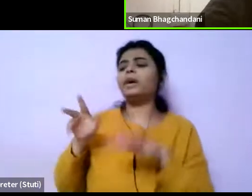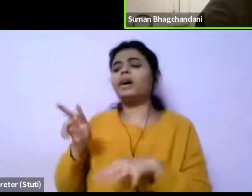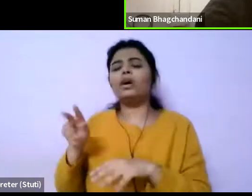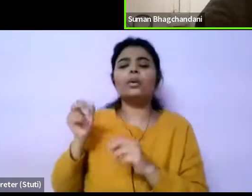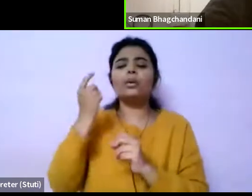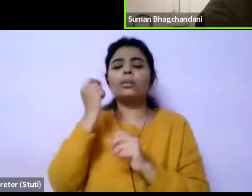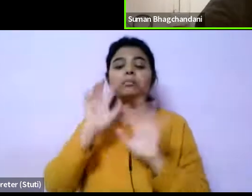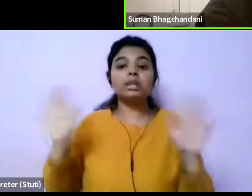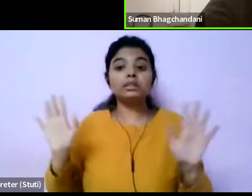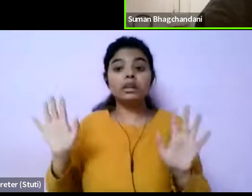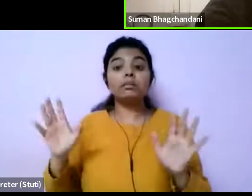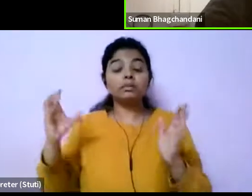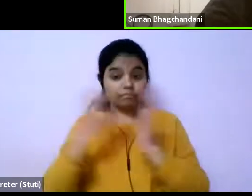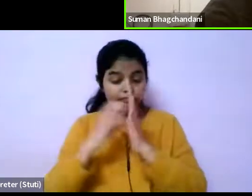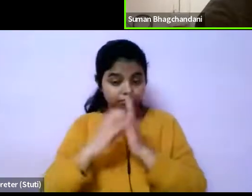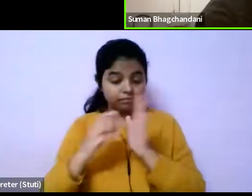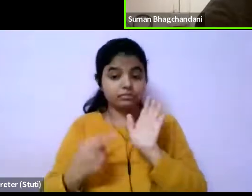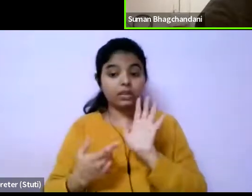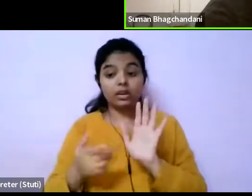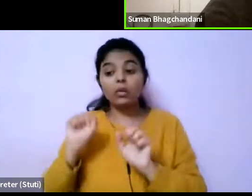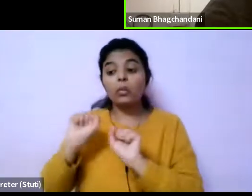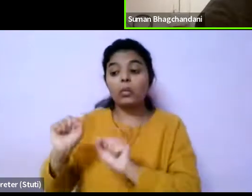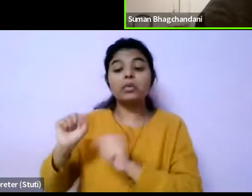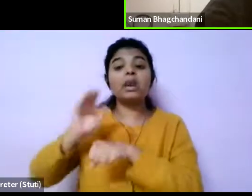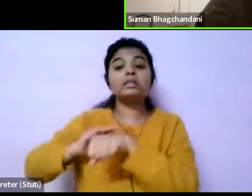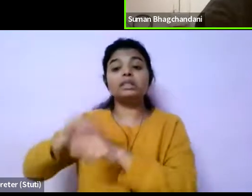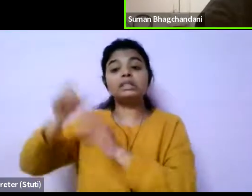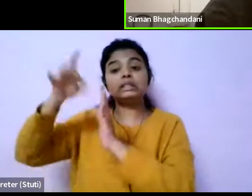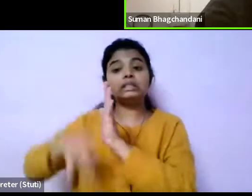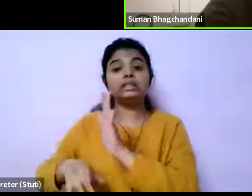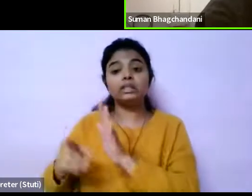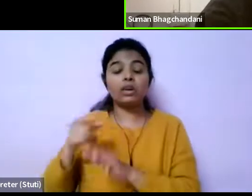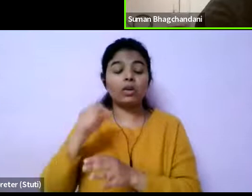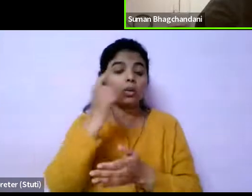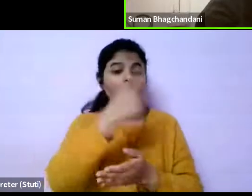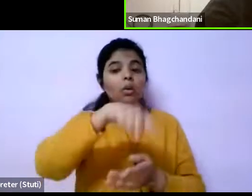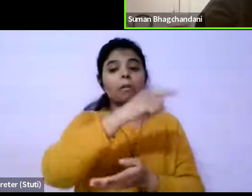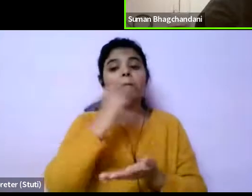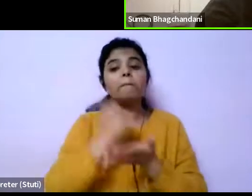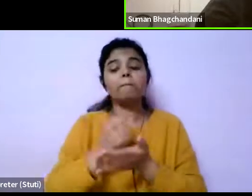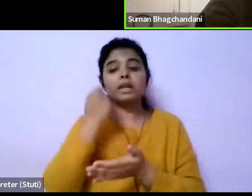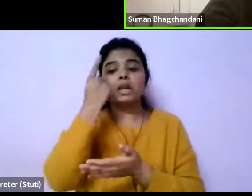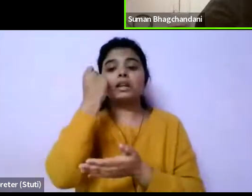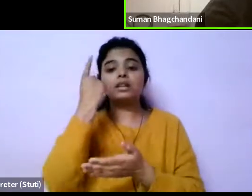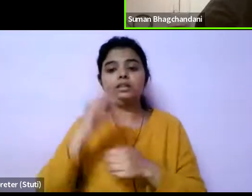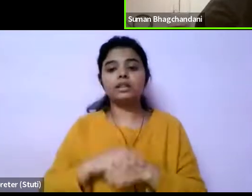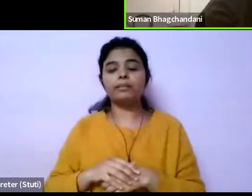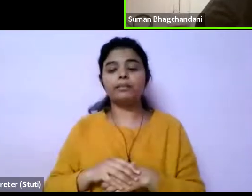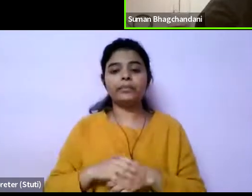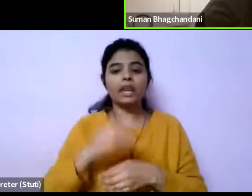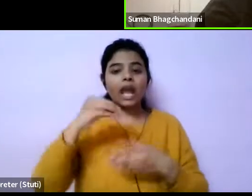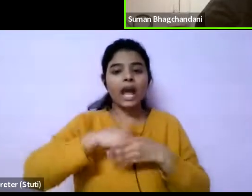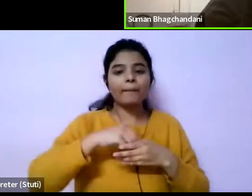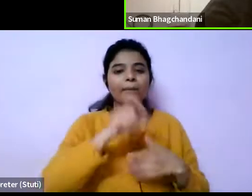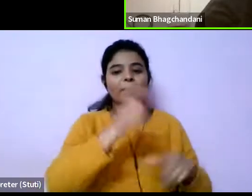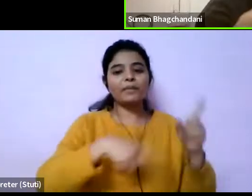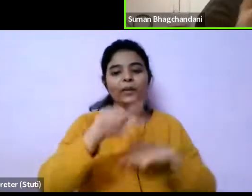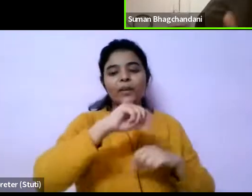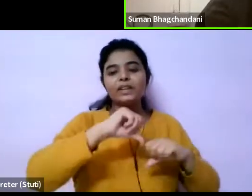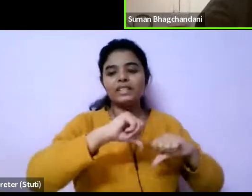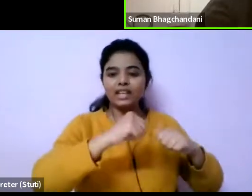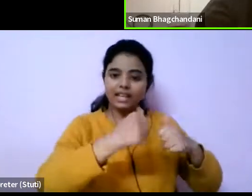and textual side of the performer. Finally, what we have is a largely able-bodied group of dancers kinesthetically conversing